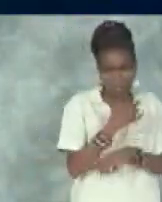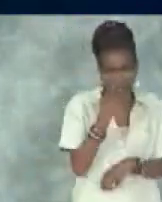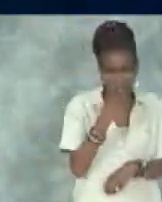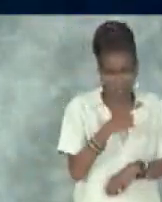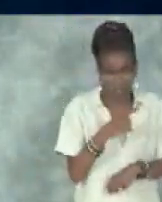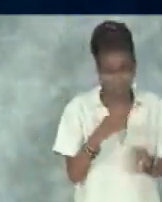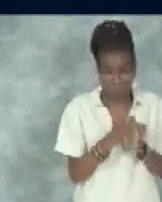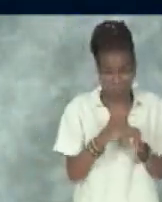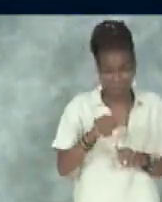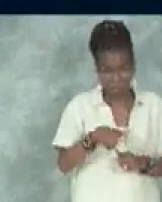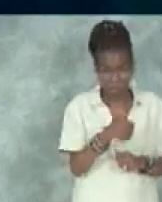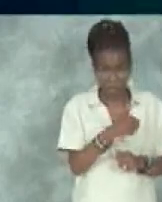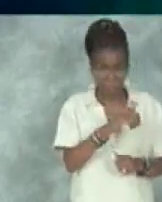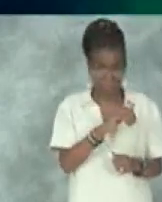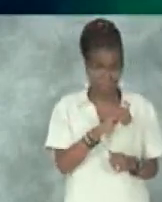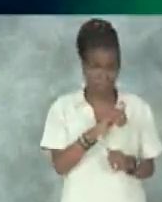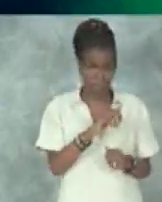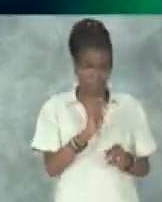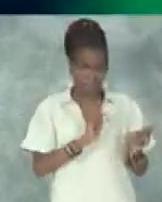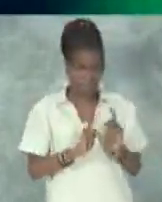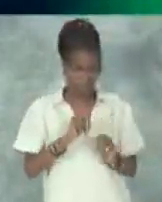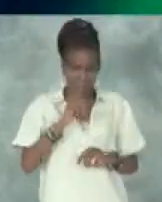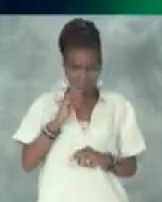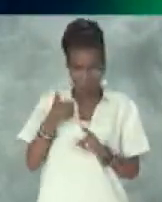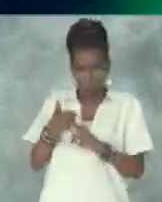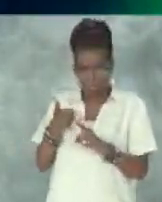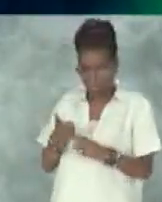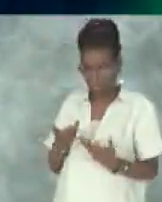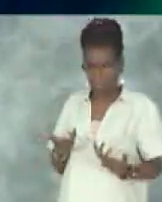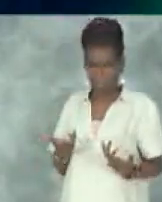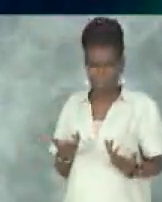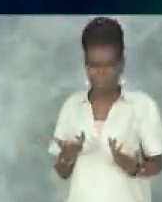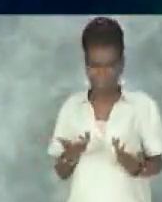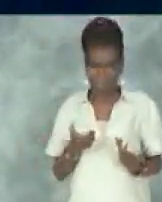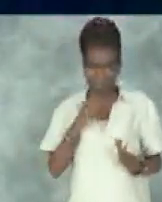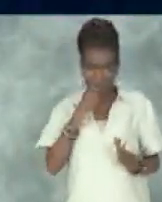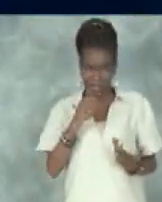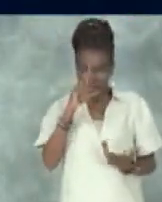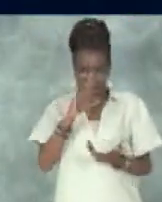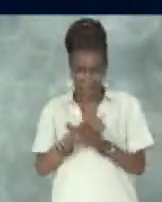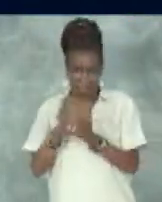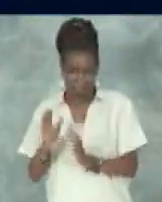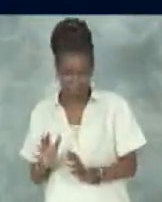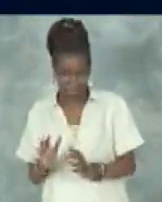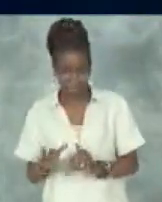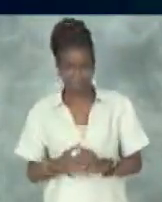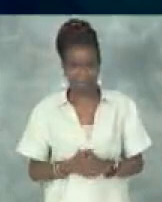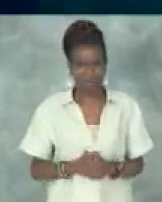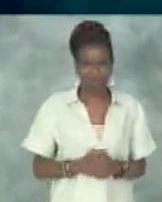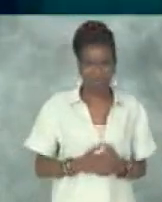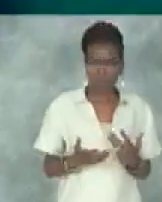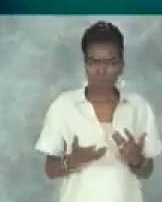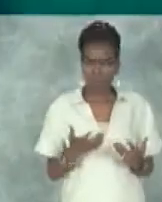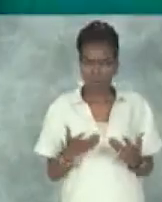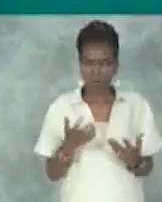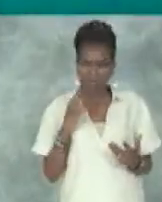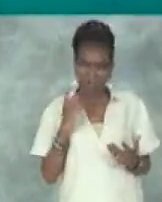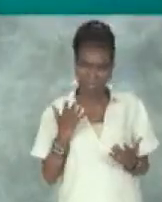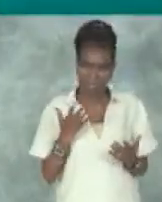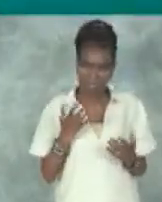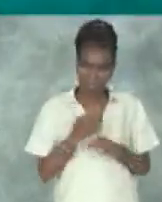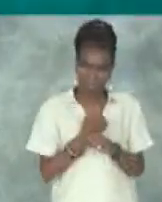the antinomianism or the libertines on the left, that's the far left. He fights against